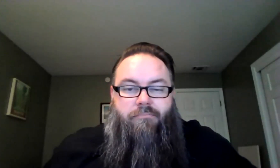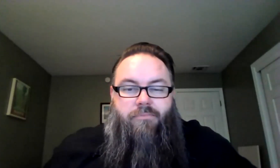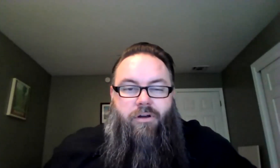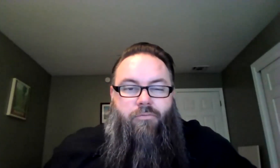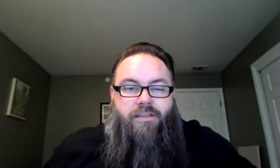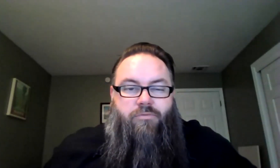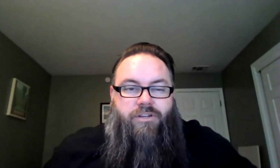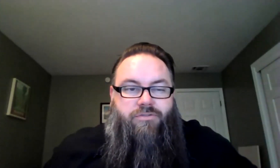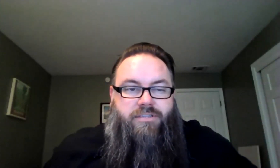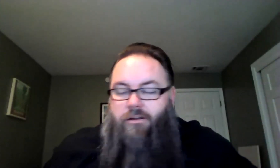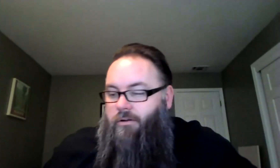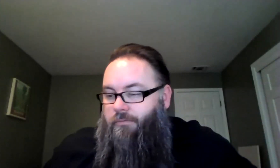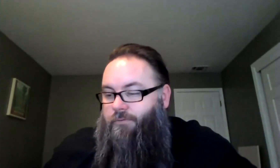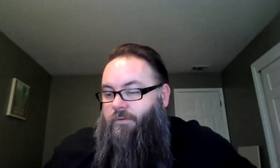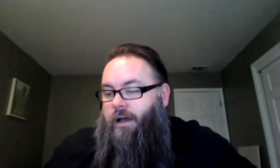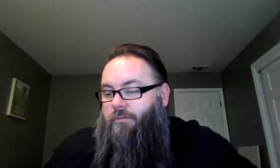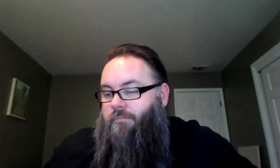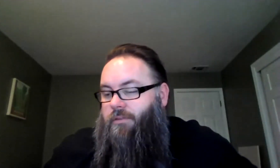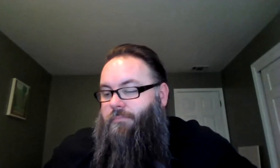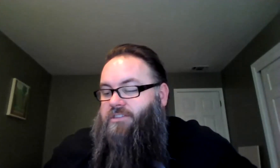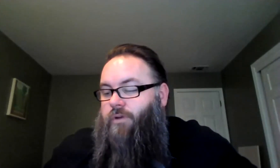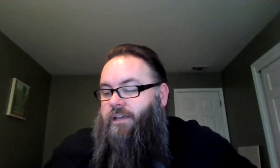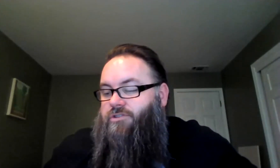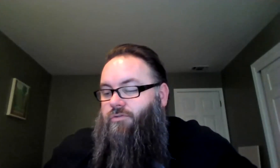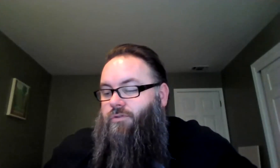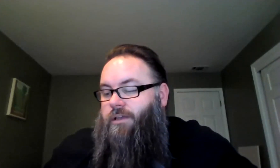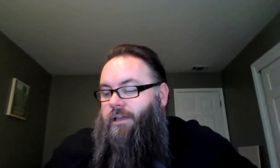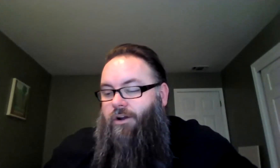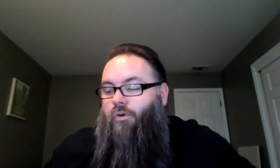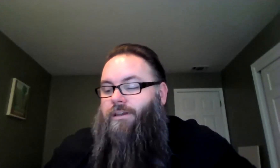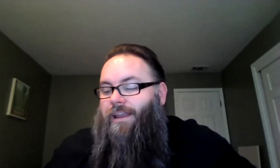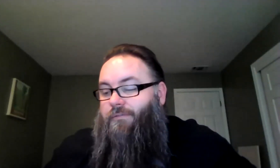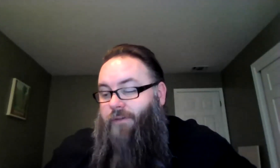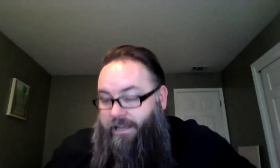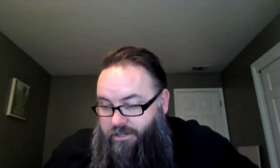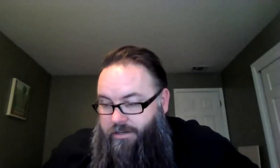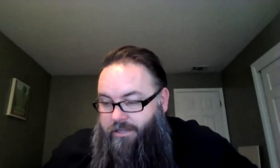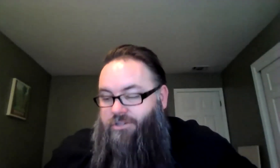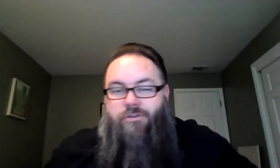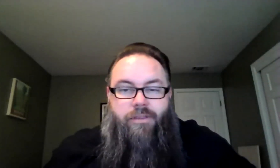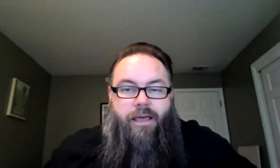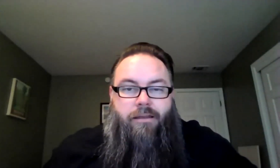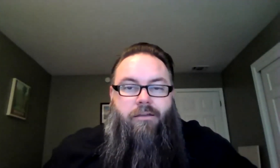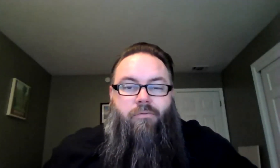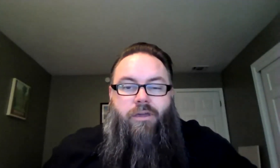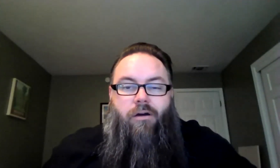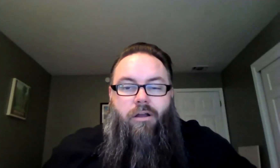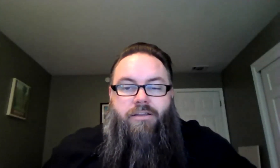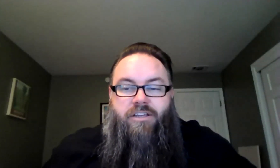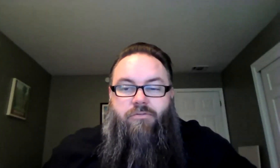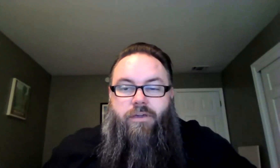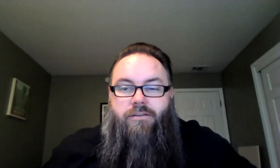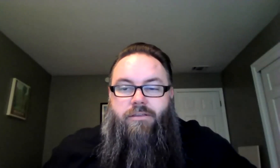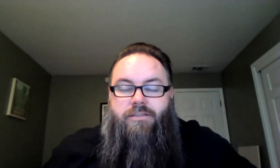as we as a regional center figure out the best way to, in a coordinated fashion, ensure that we